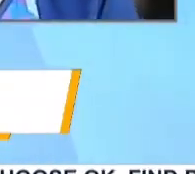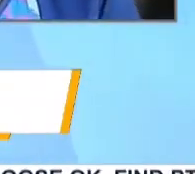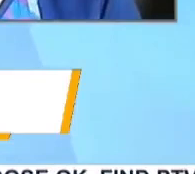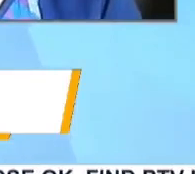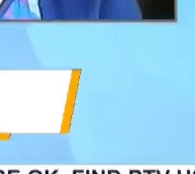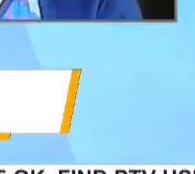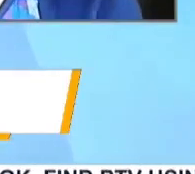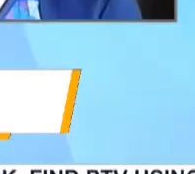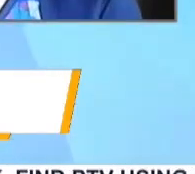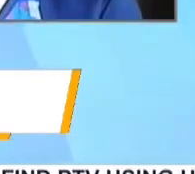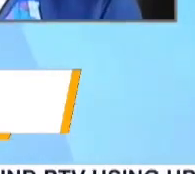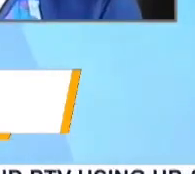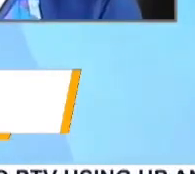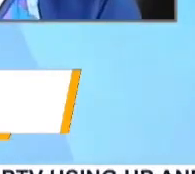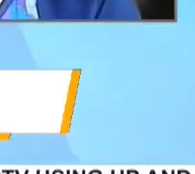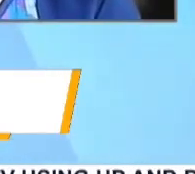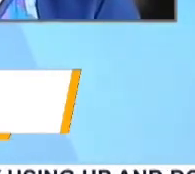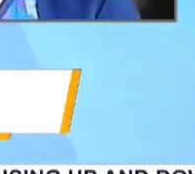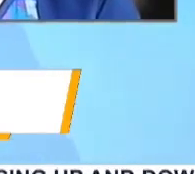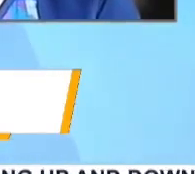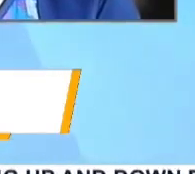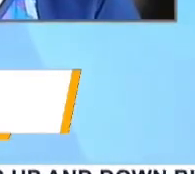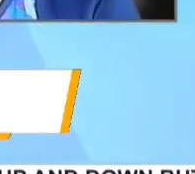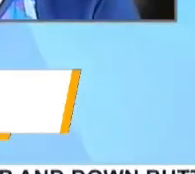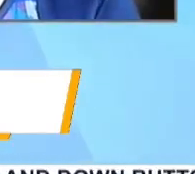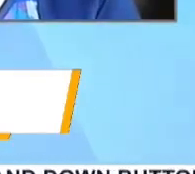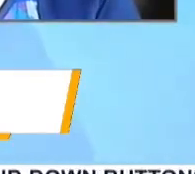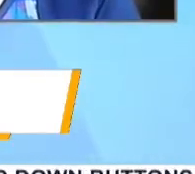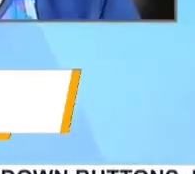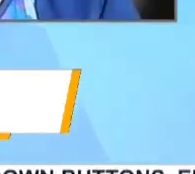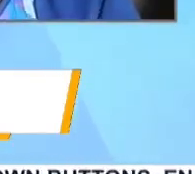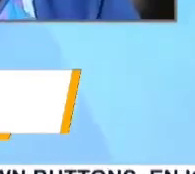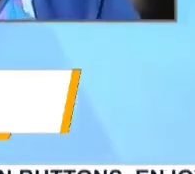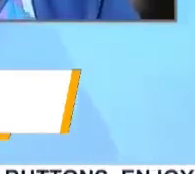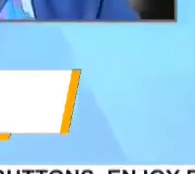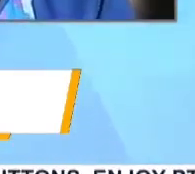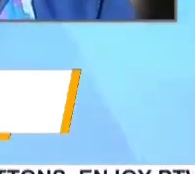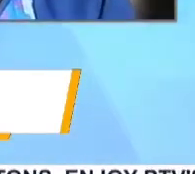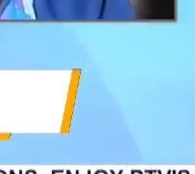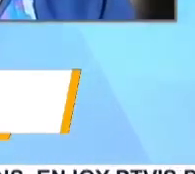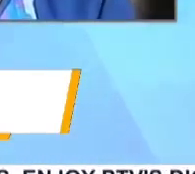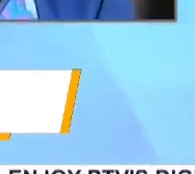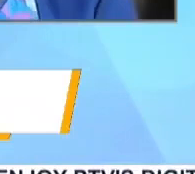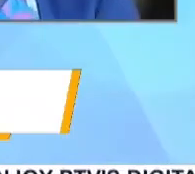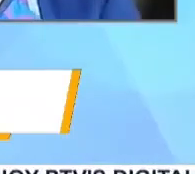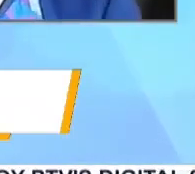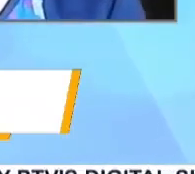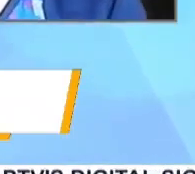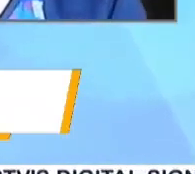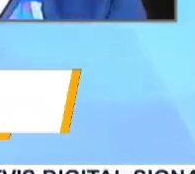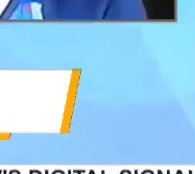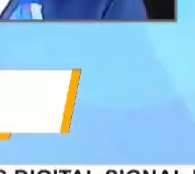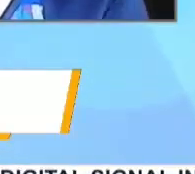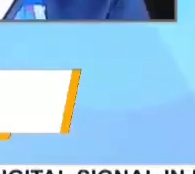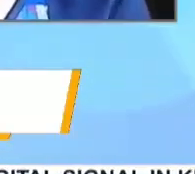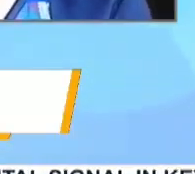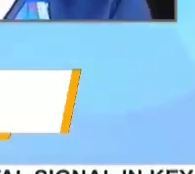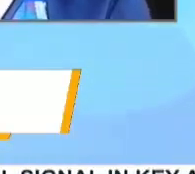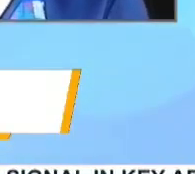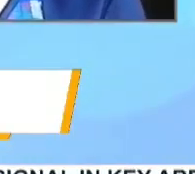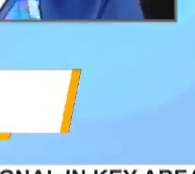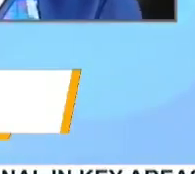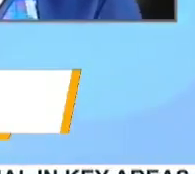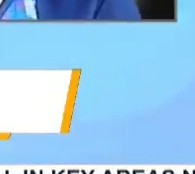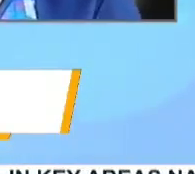have other products using the textiles, like mga ready-made clothes already. We also have jewelry.